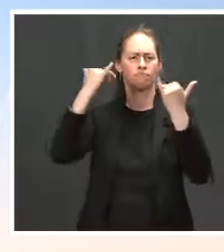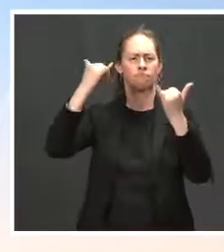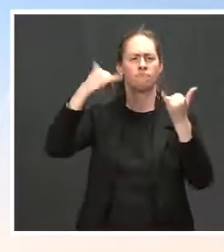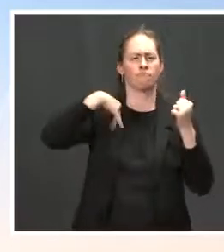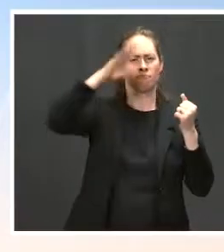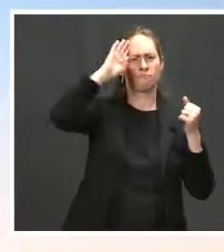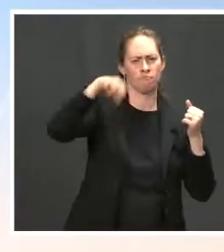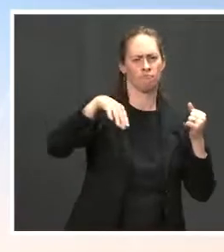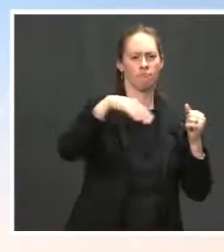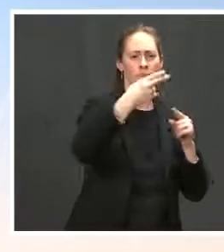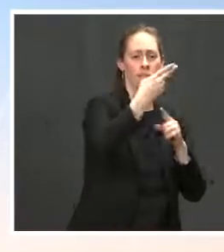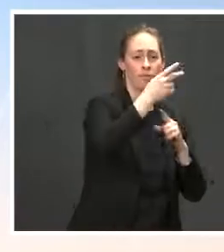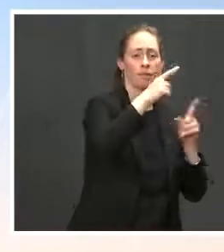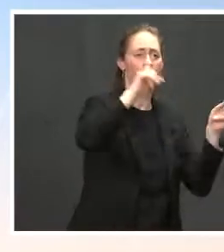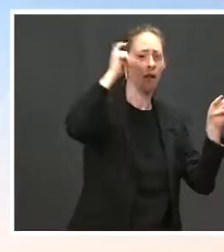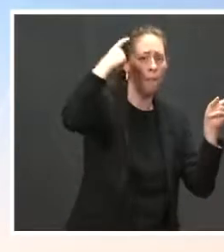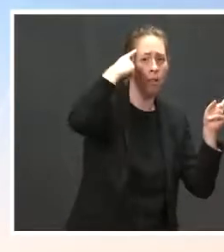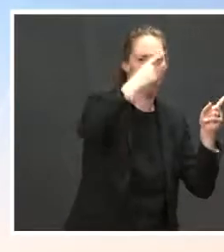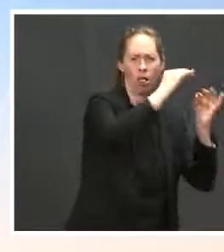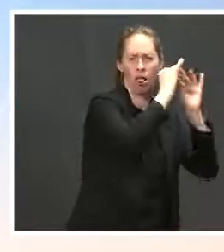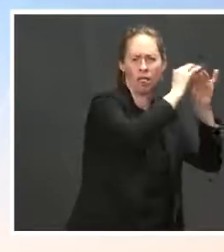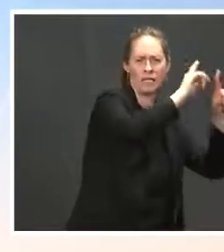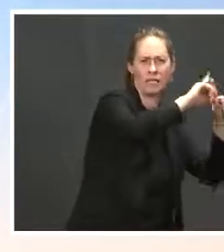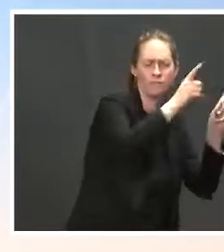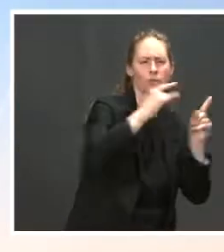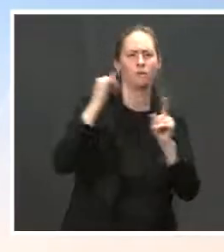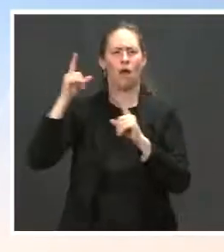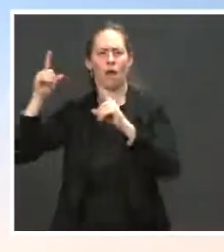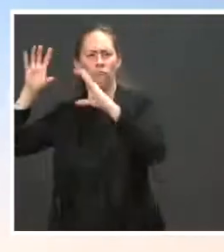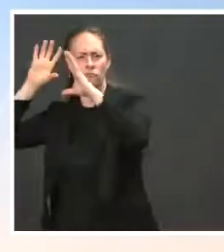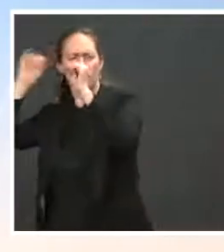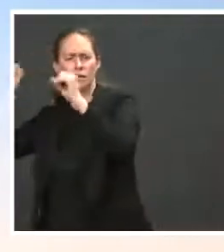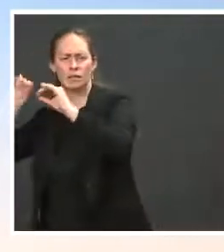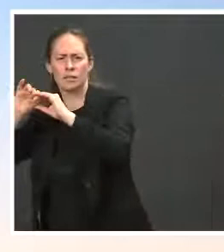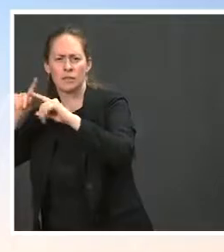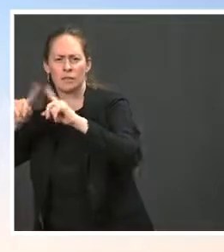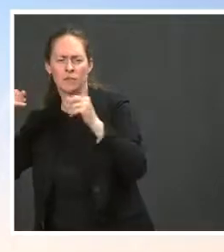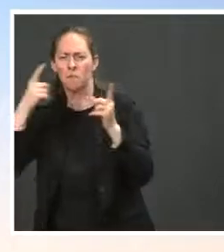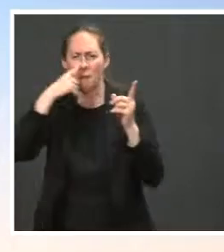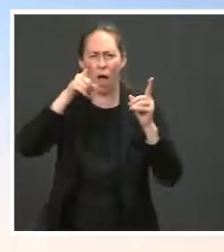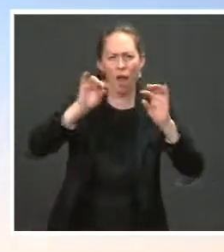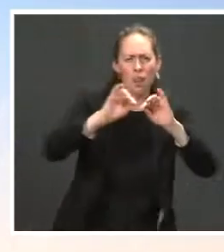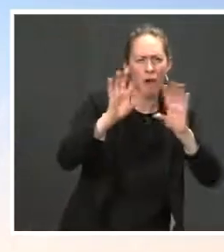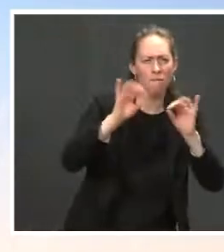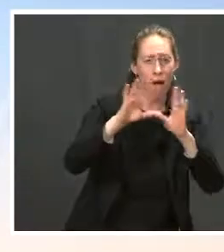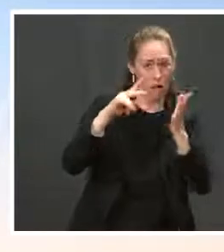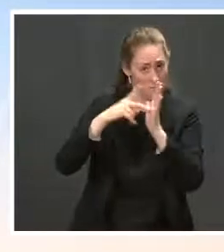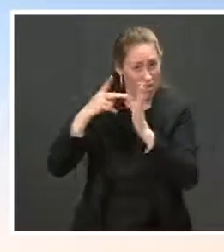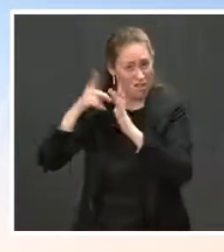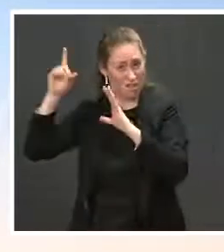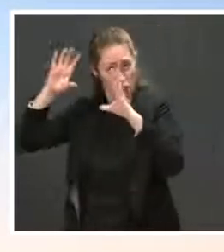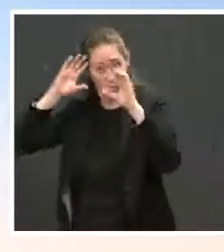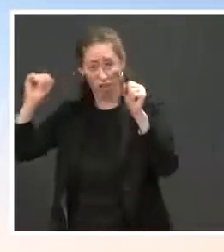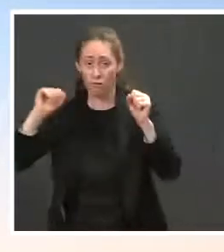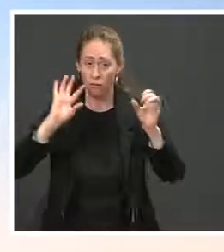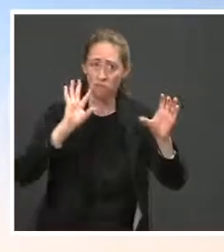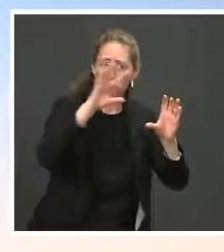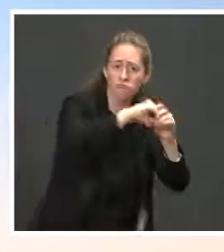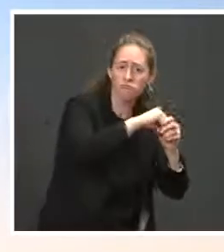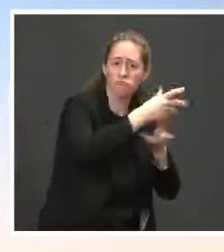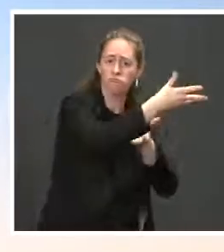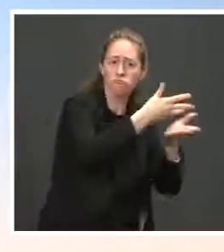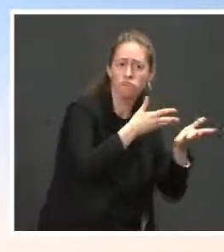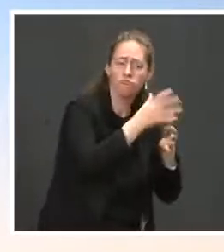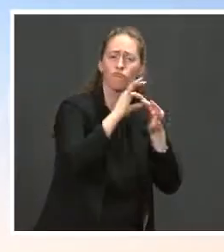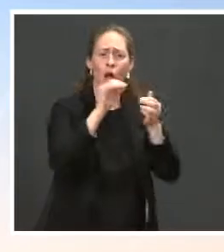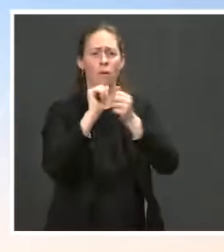Could you just elaborate on what you just said, the president's involvement and senior staff's involvement? We've seen the president get involved in negotiations on infrastructure, on COVID relief. Will he